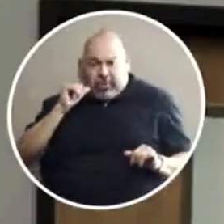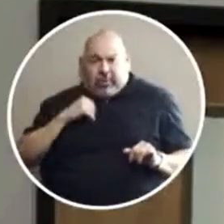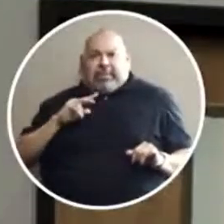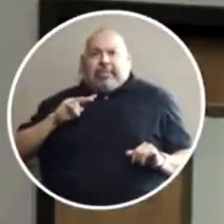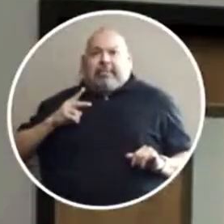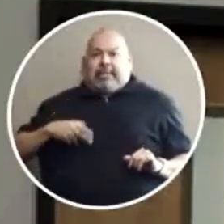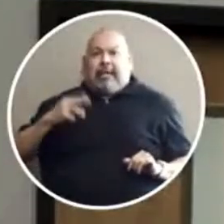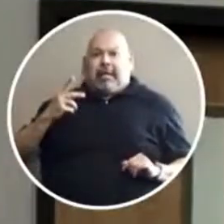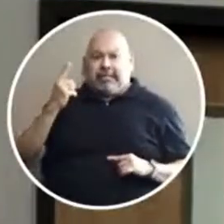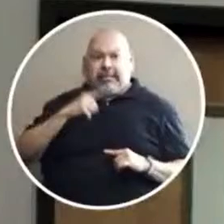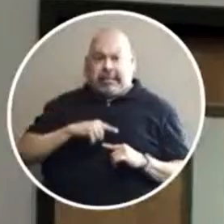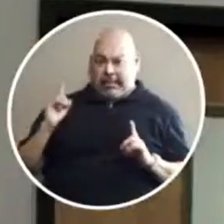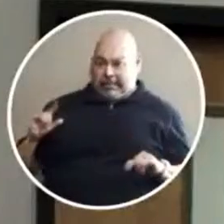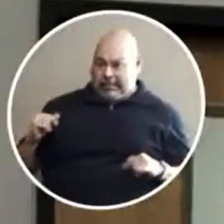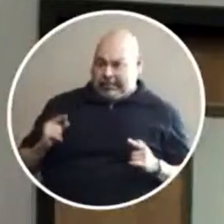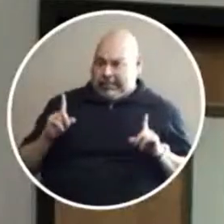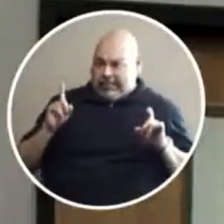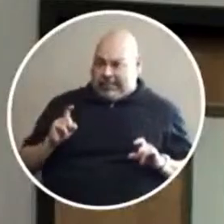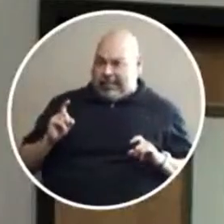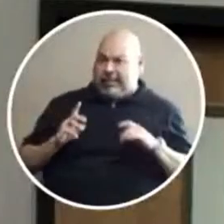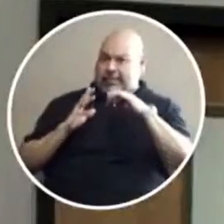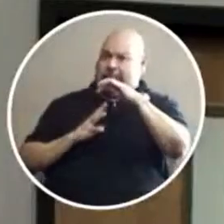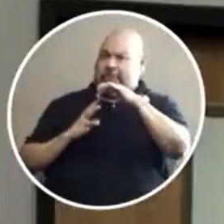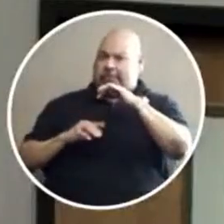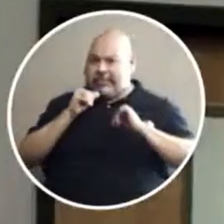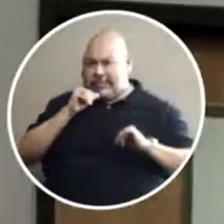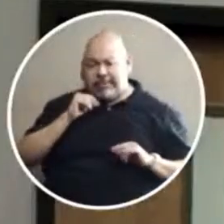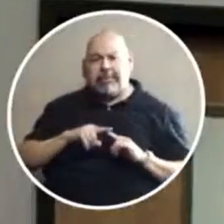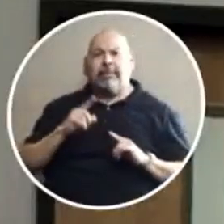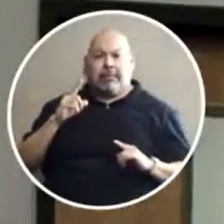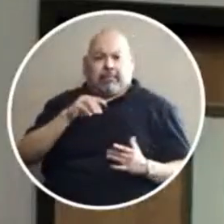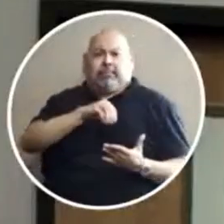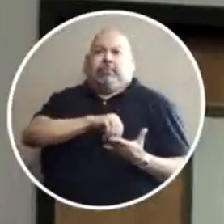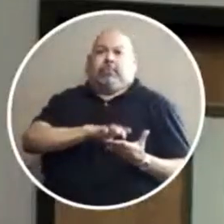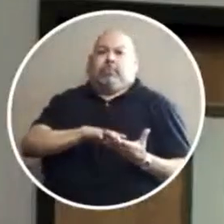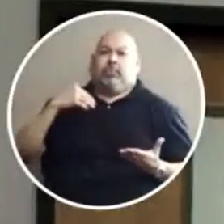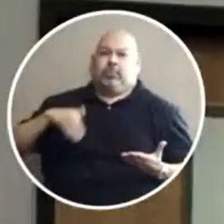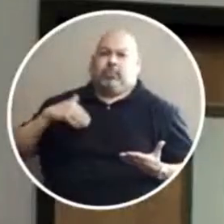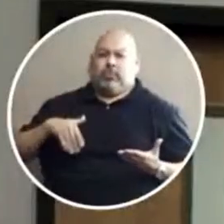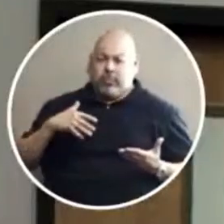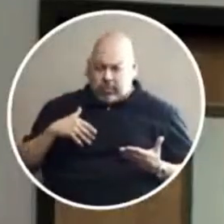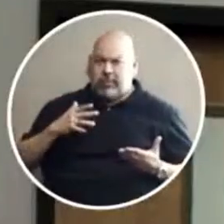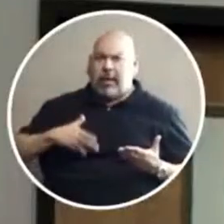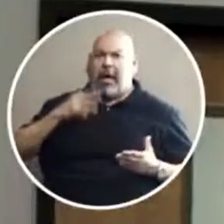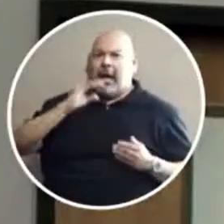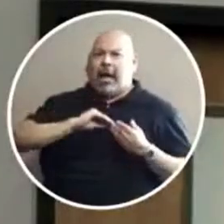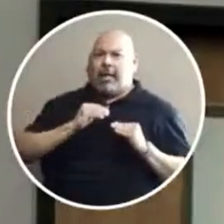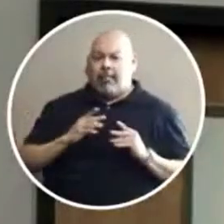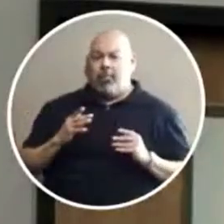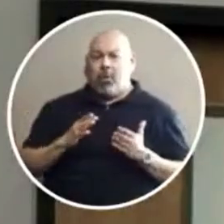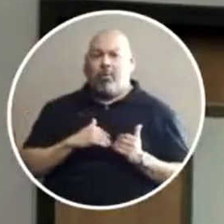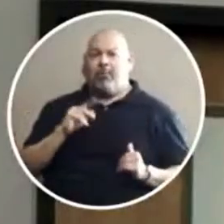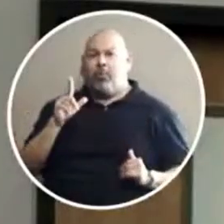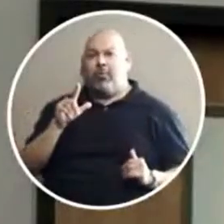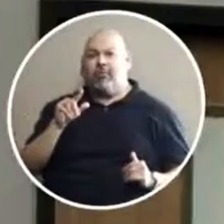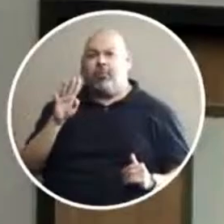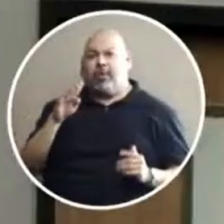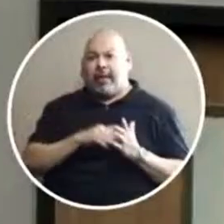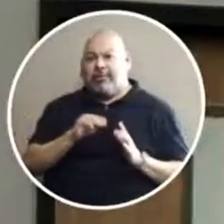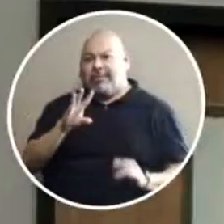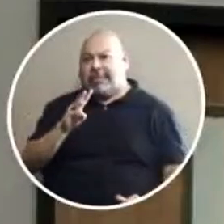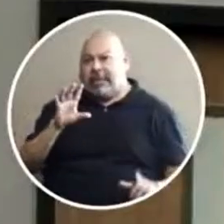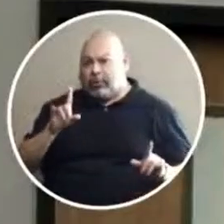our second highest day of testing on record. We came very close to 4,600